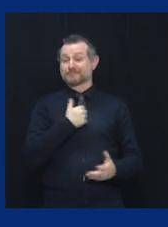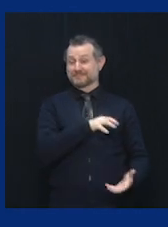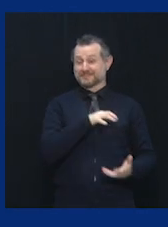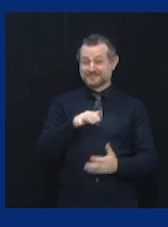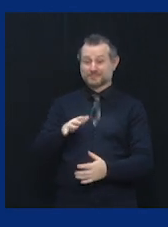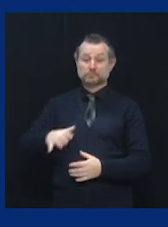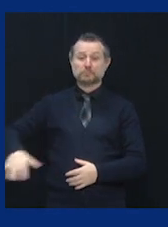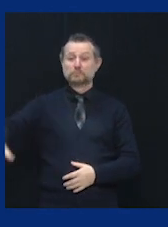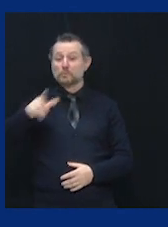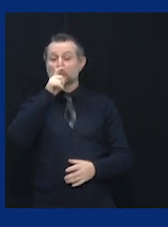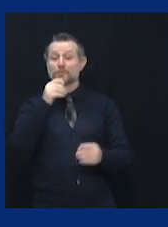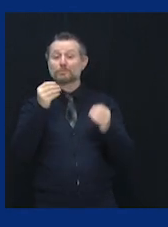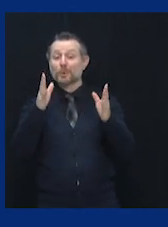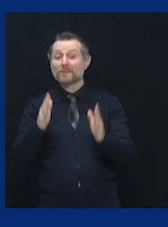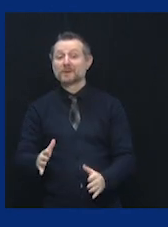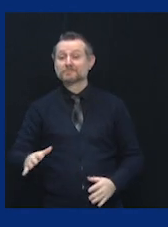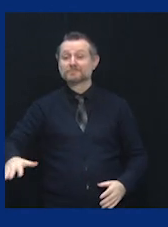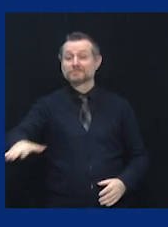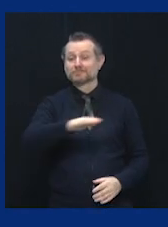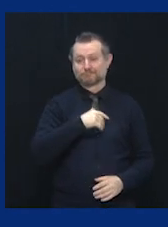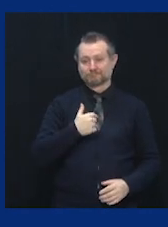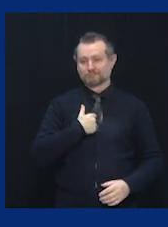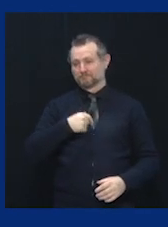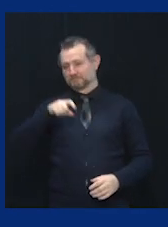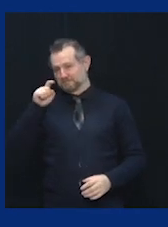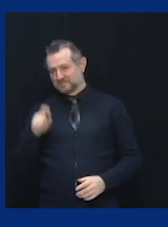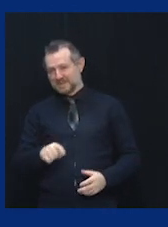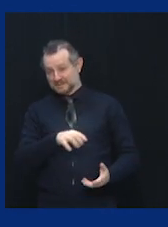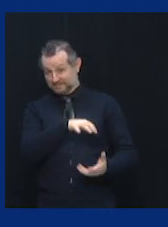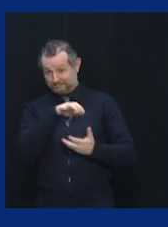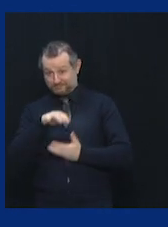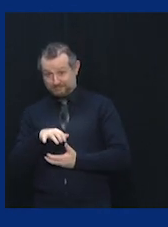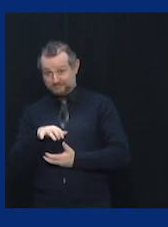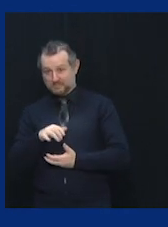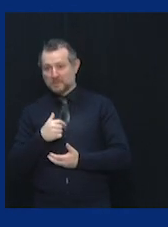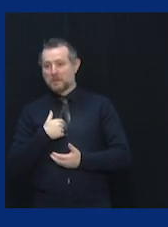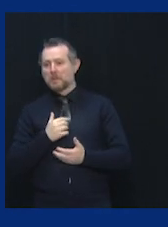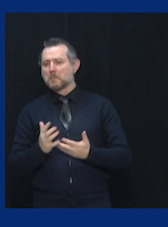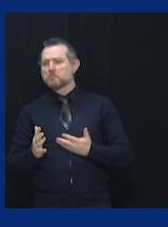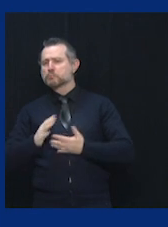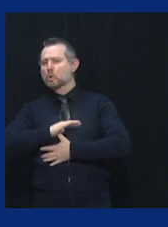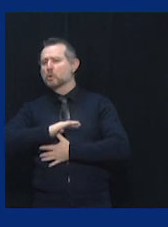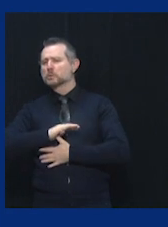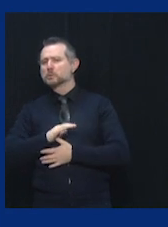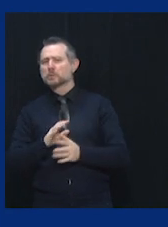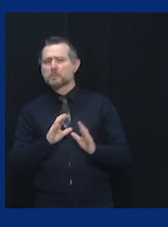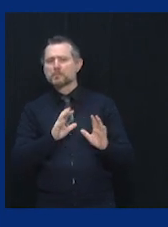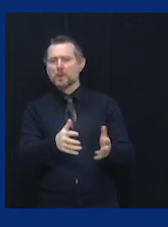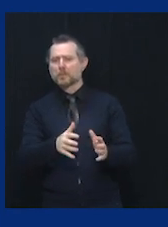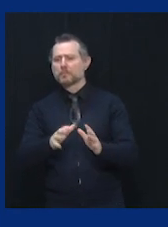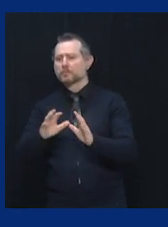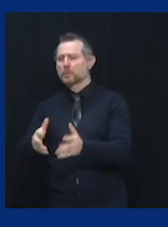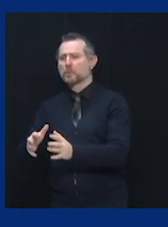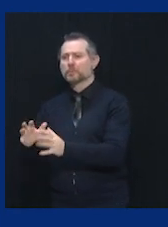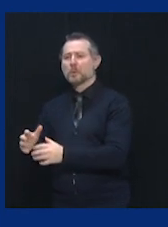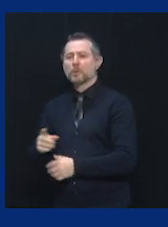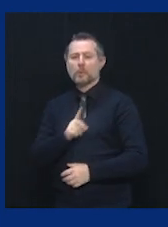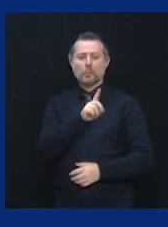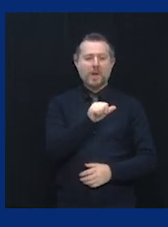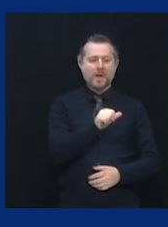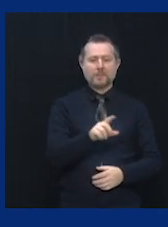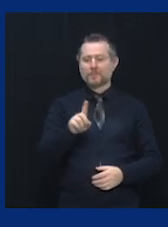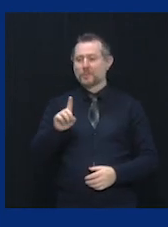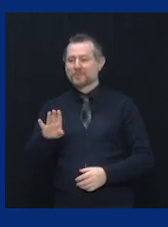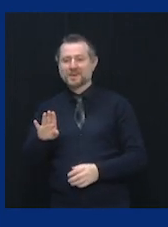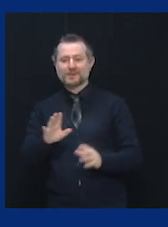who are supposed to be prioritizing that population, right? The essential workers are being